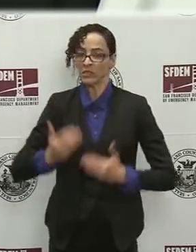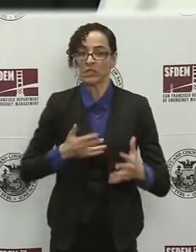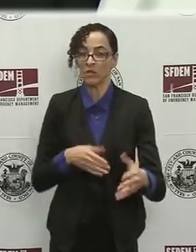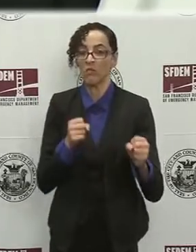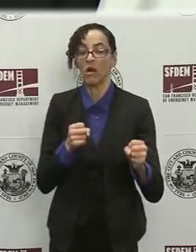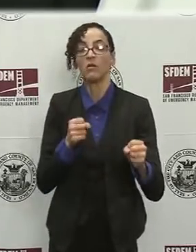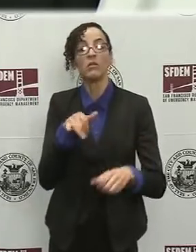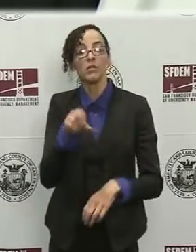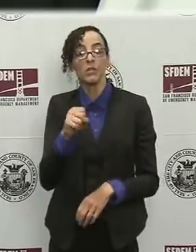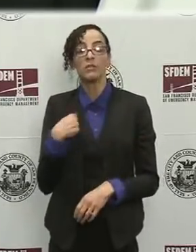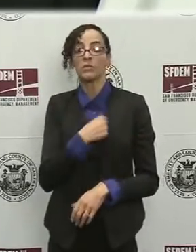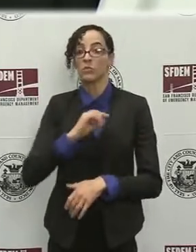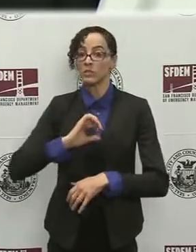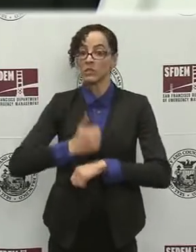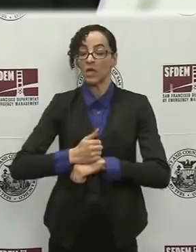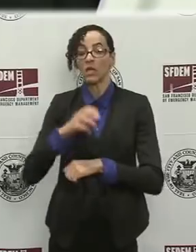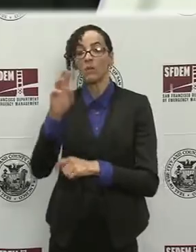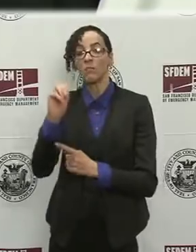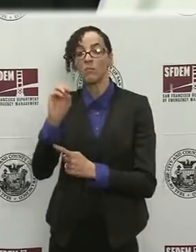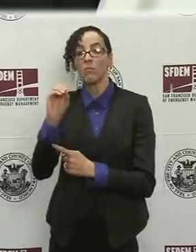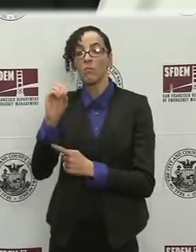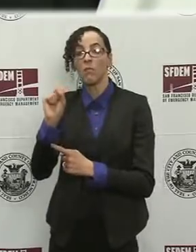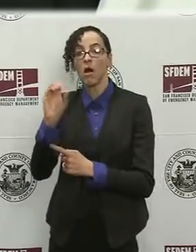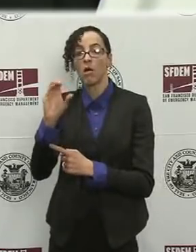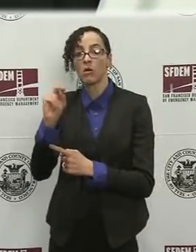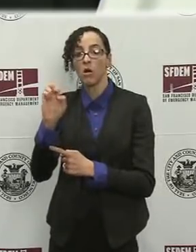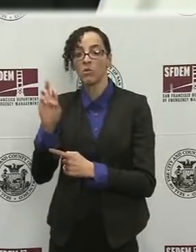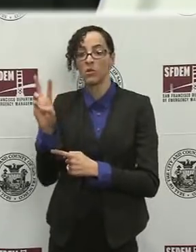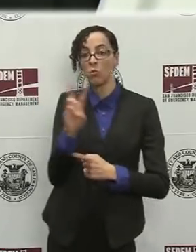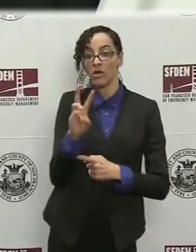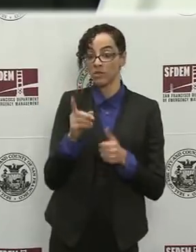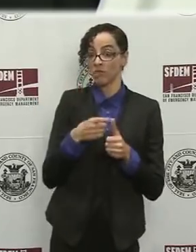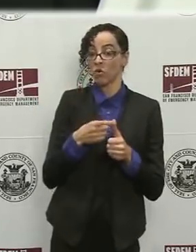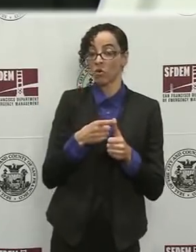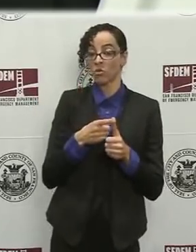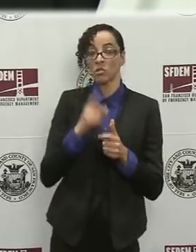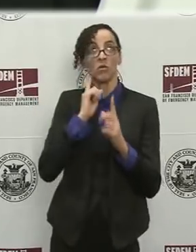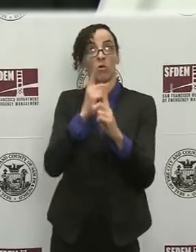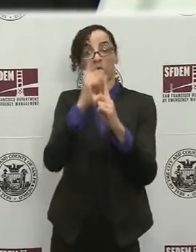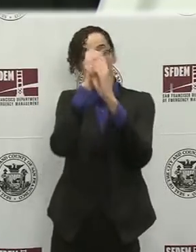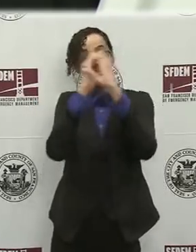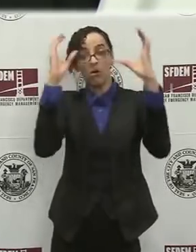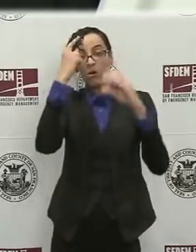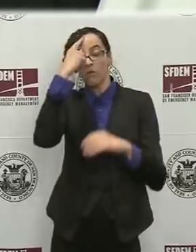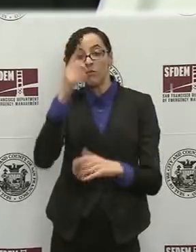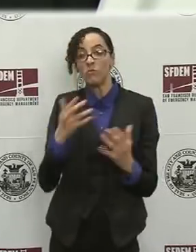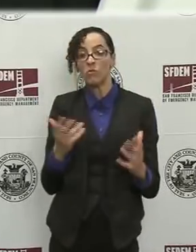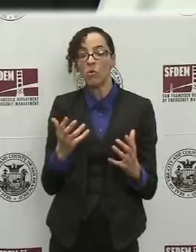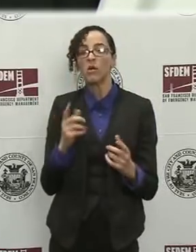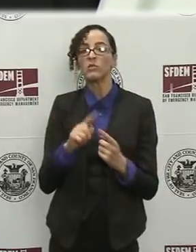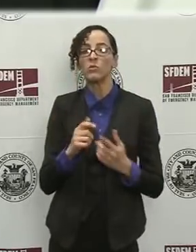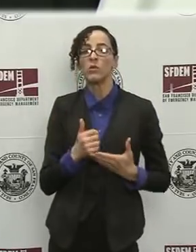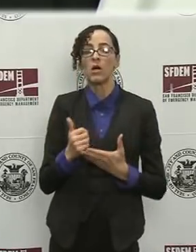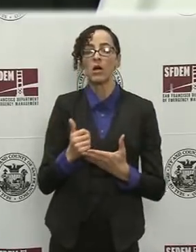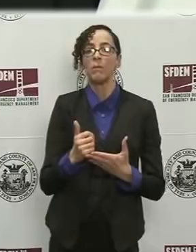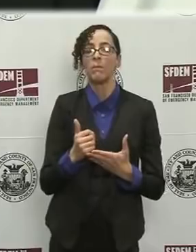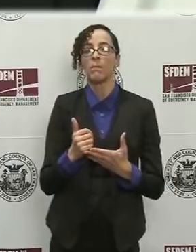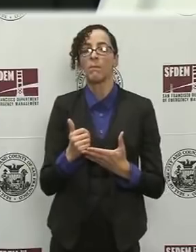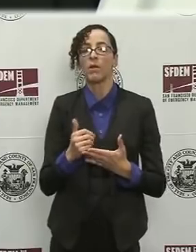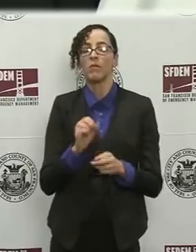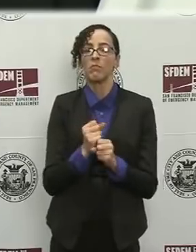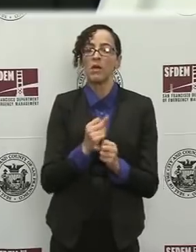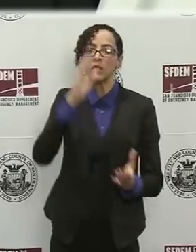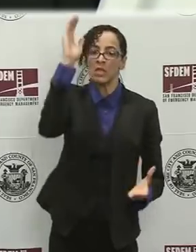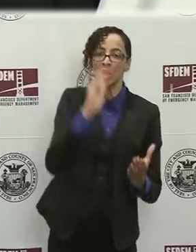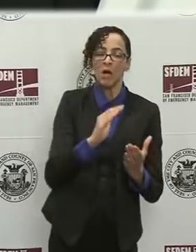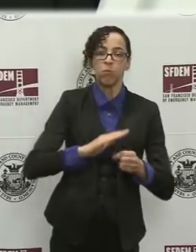although that we set up Moscone West initially to assist in thinning out many of our shelters throughout